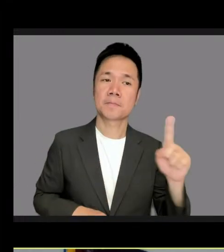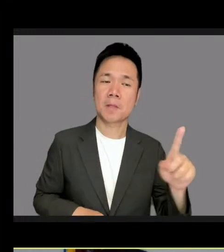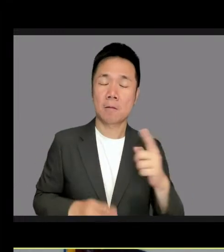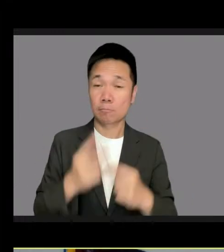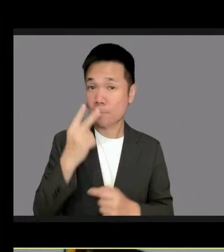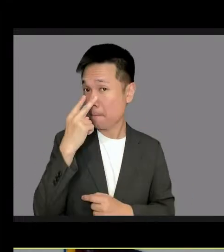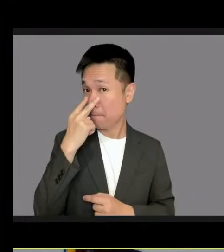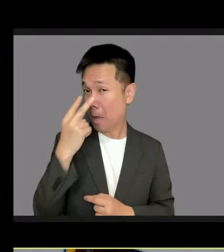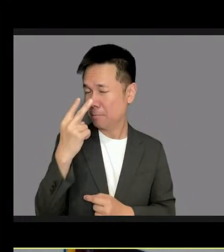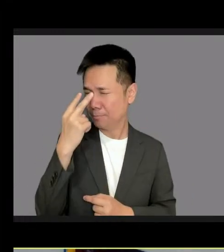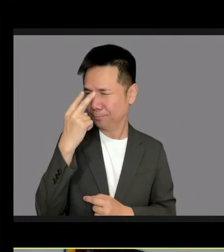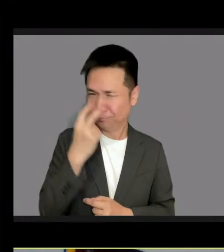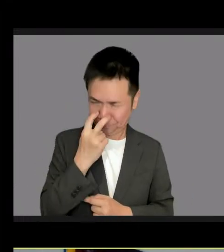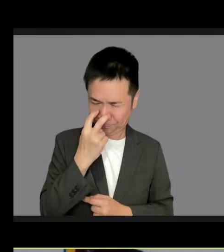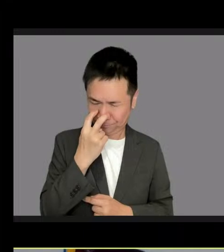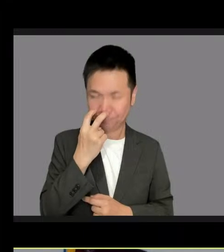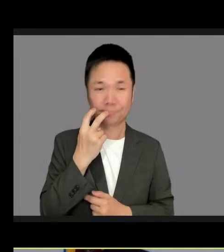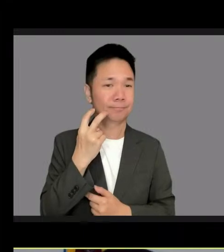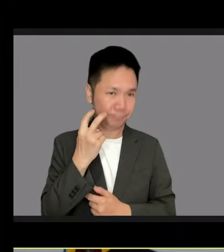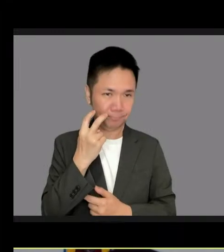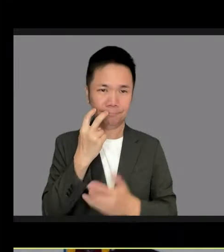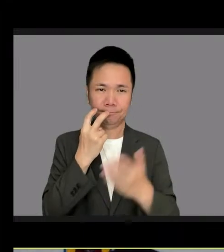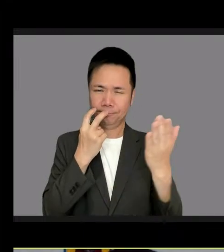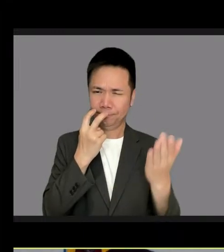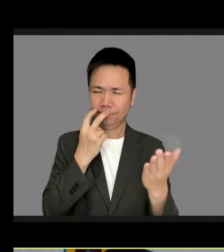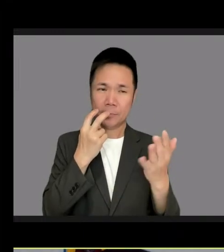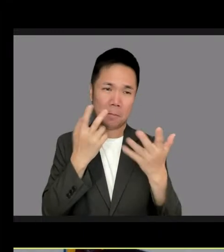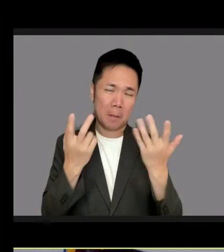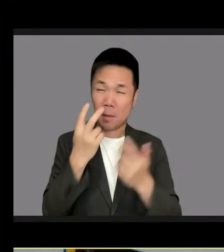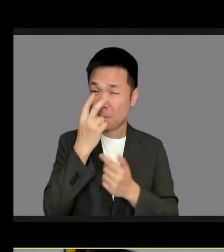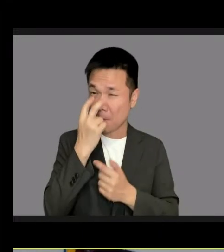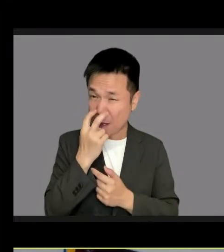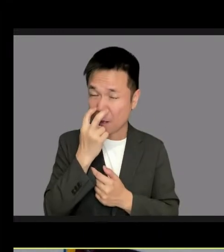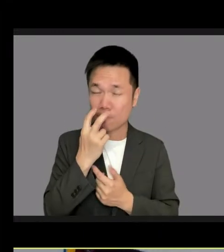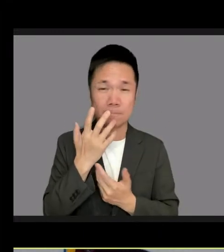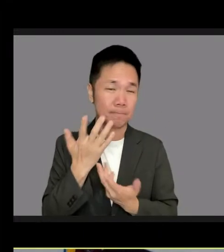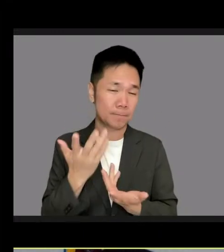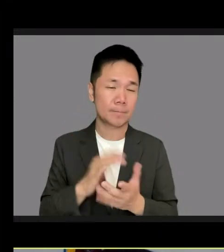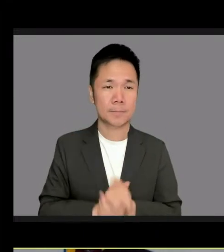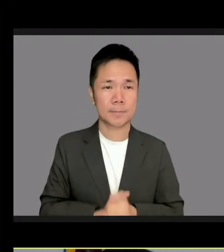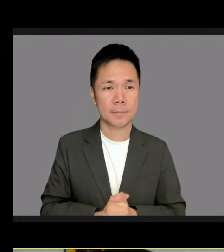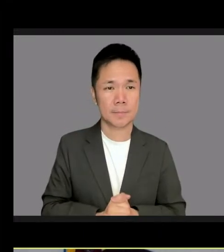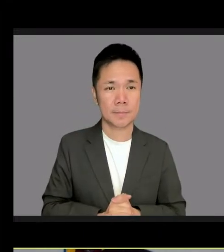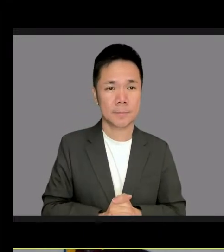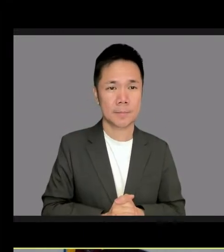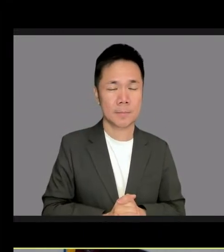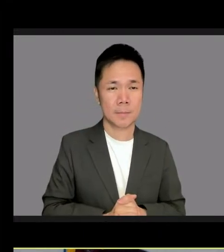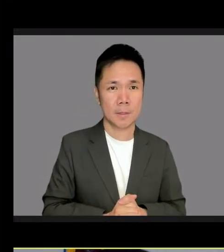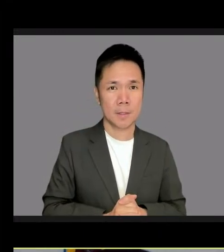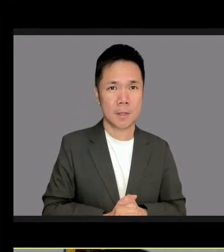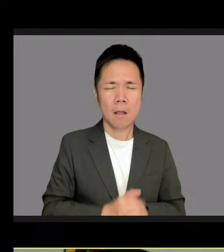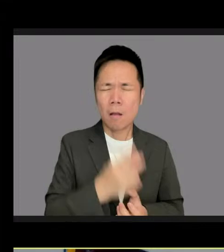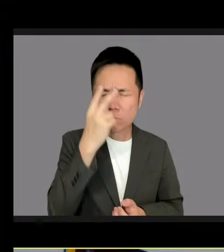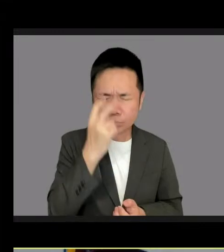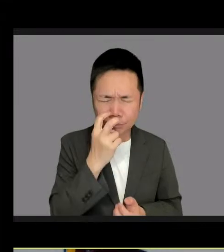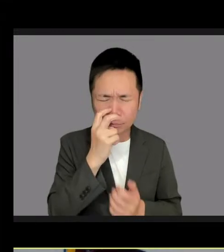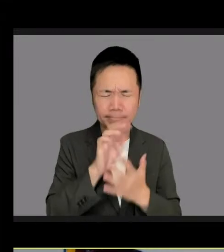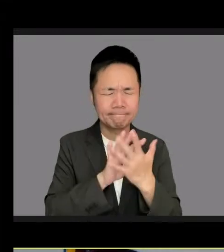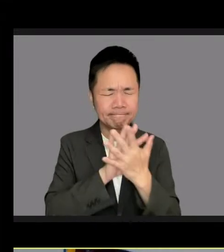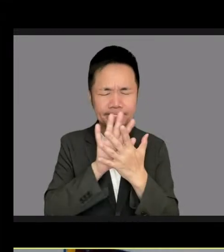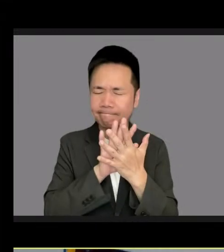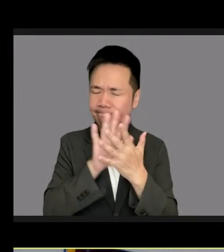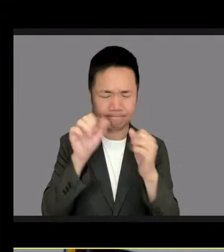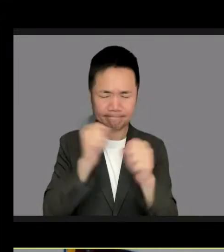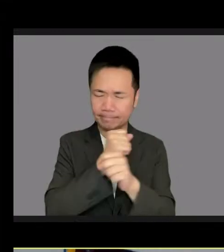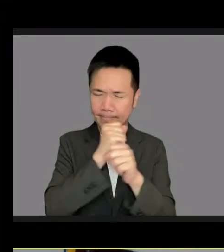impairment person, a visually impaired person, or who may be completely 100% blind, or may have a